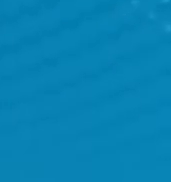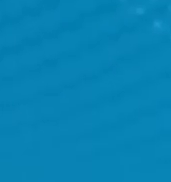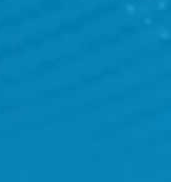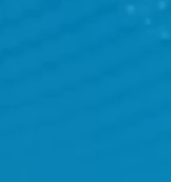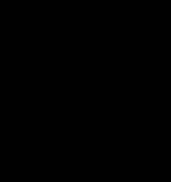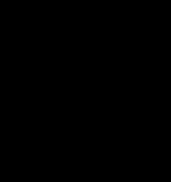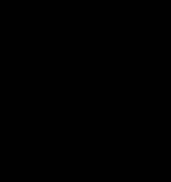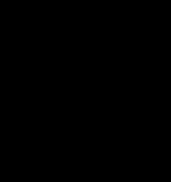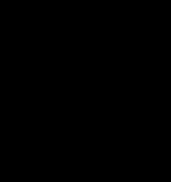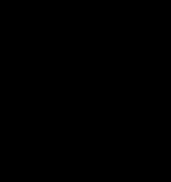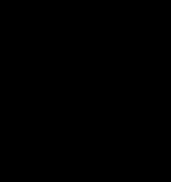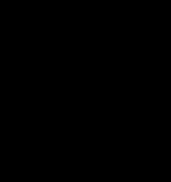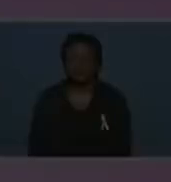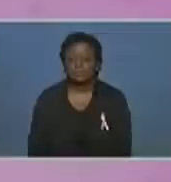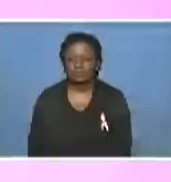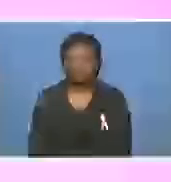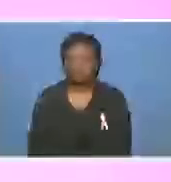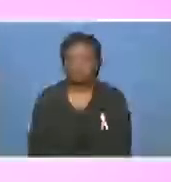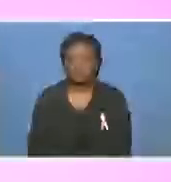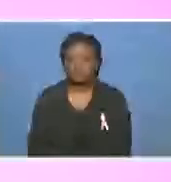BTC.